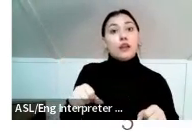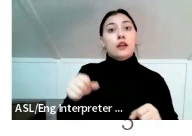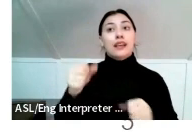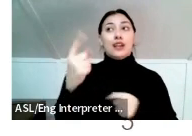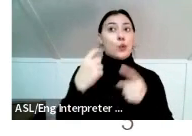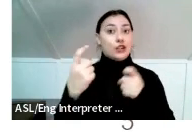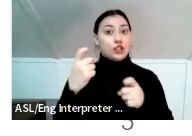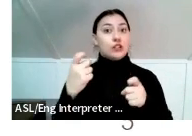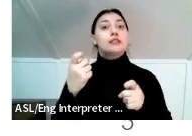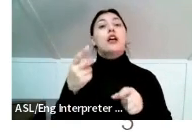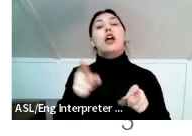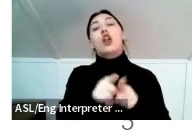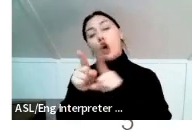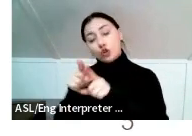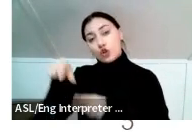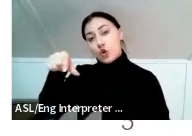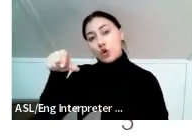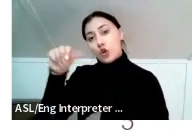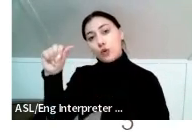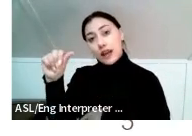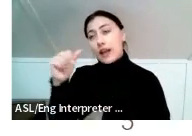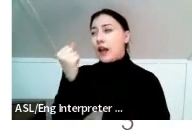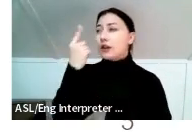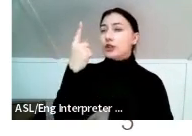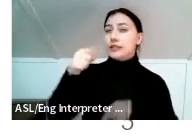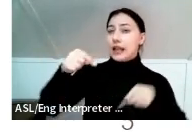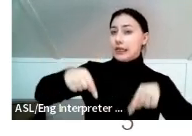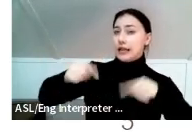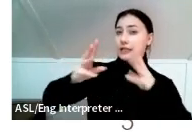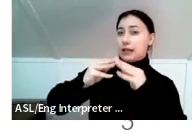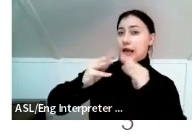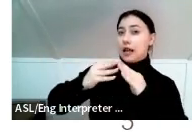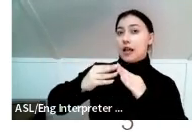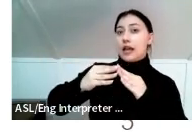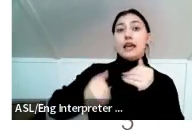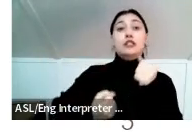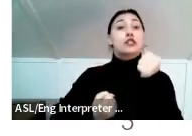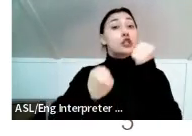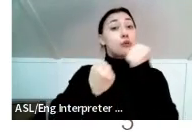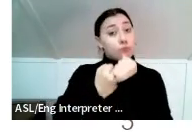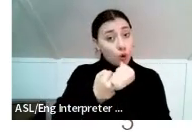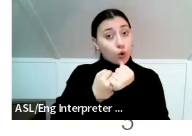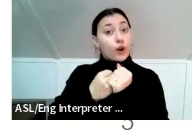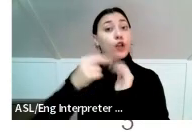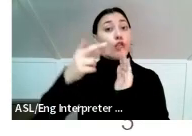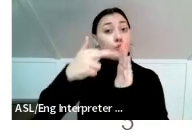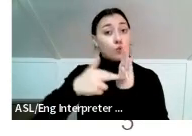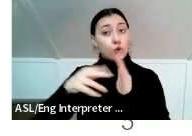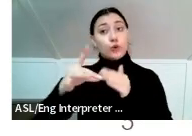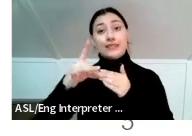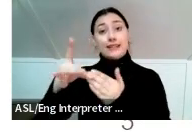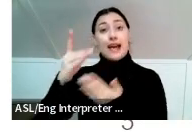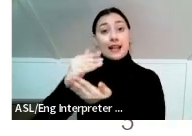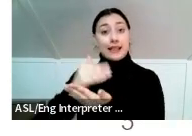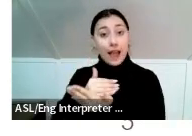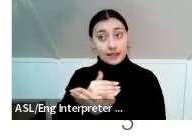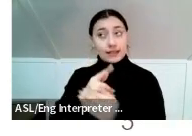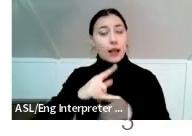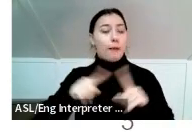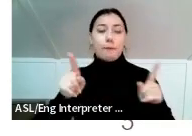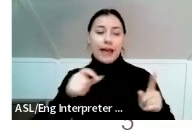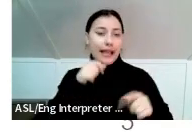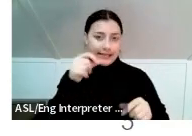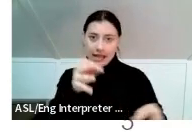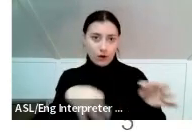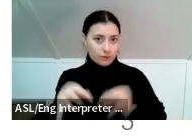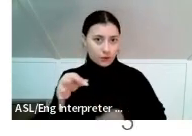this presentation is a supplement to the guidelines and is not a substitute for the guidelines. So we do encourage you to please read the guidelines before